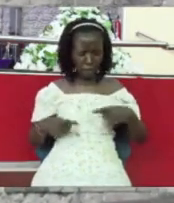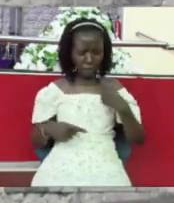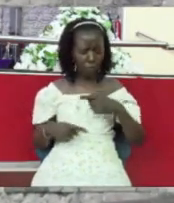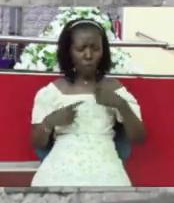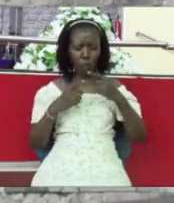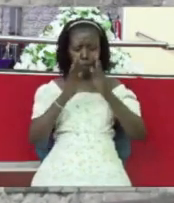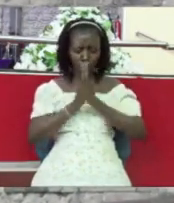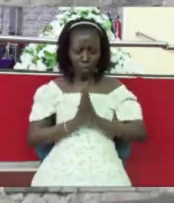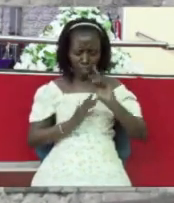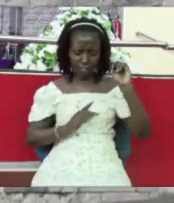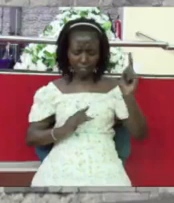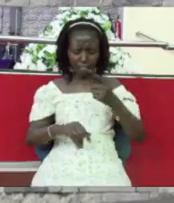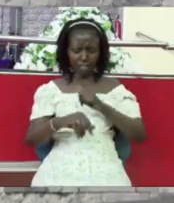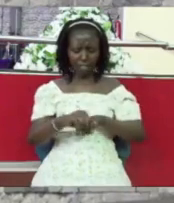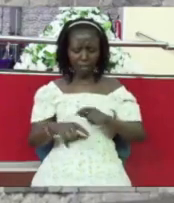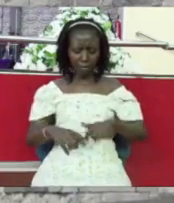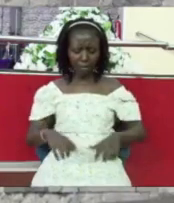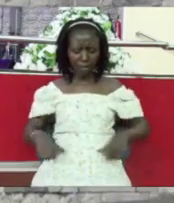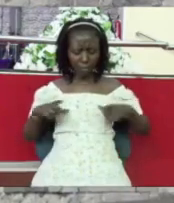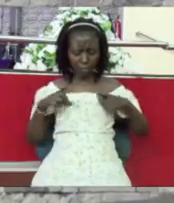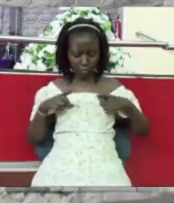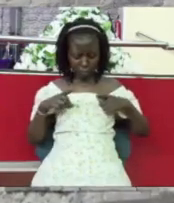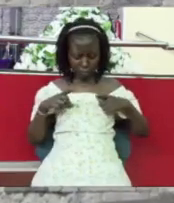prayer for the very first time in their lives.